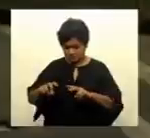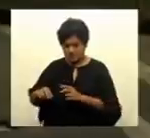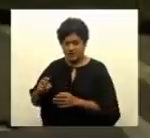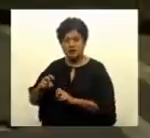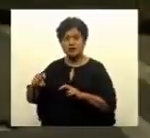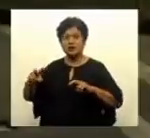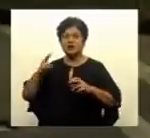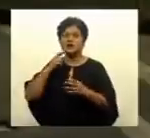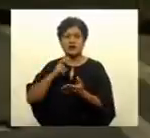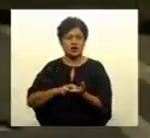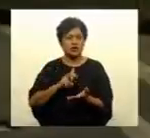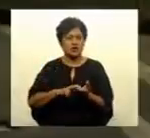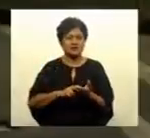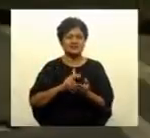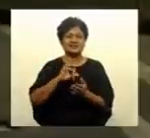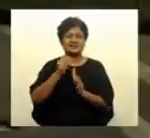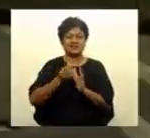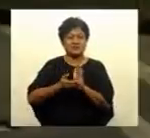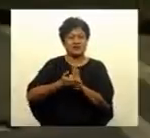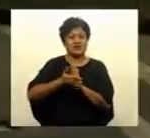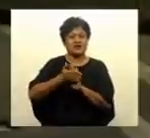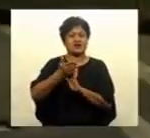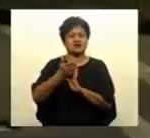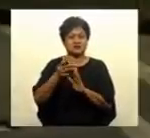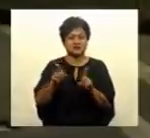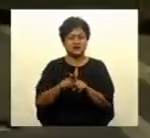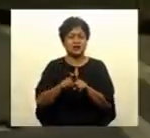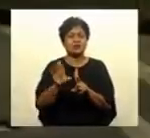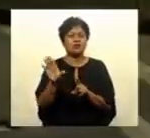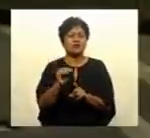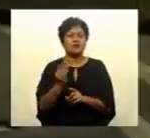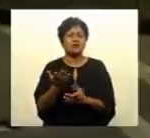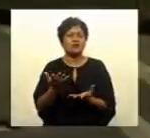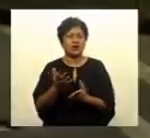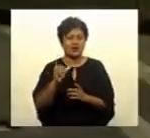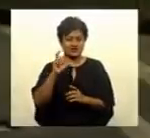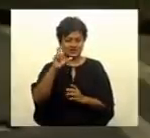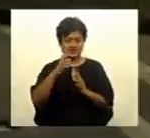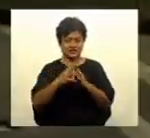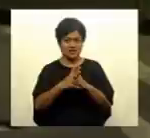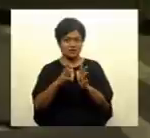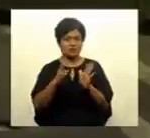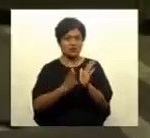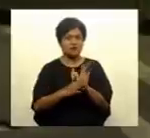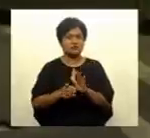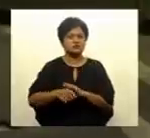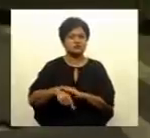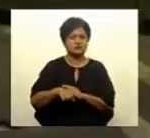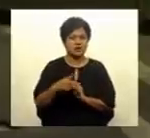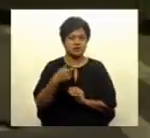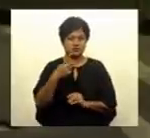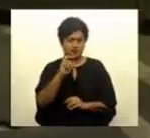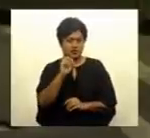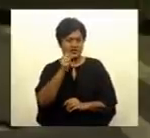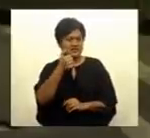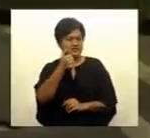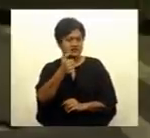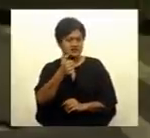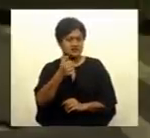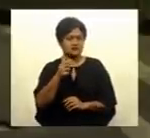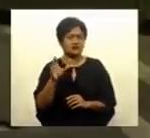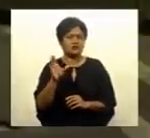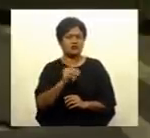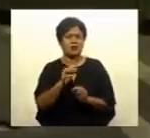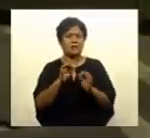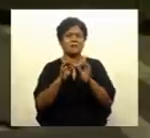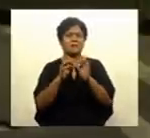today, some of the highest being 32 from the Colonial War Memorial Hospital in Suva, 26 linked to the Fiji Pharmaceutical